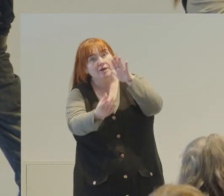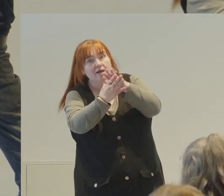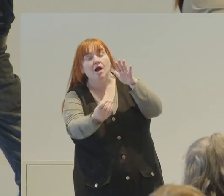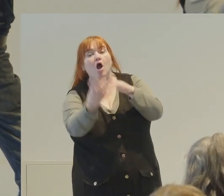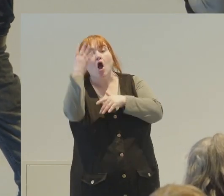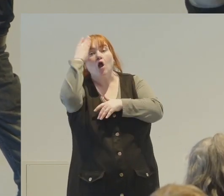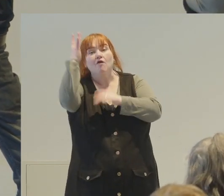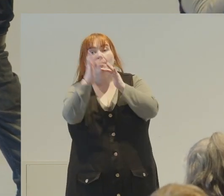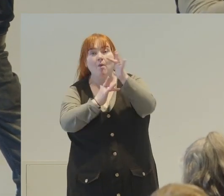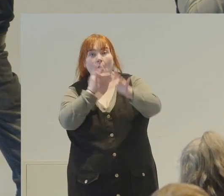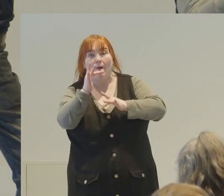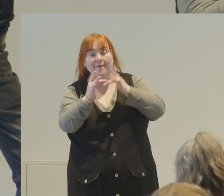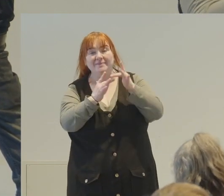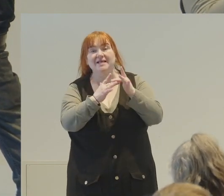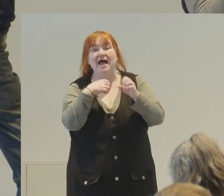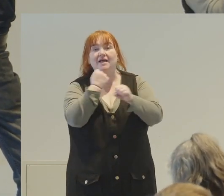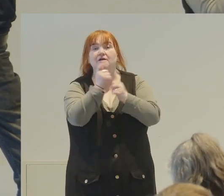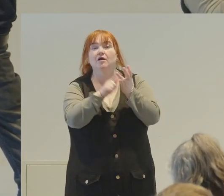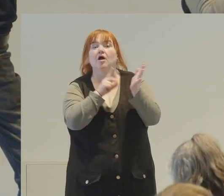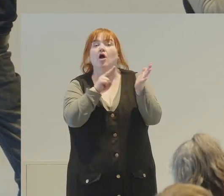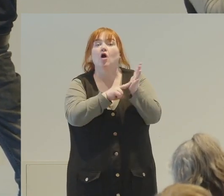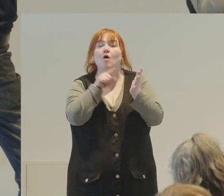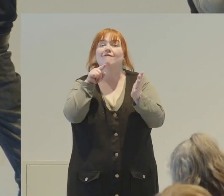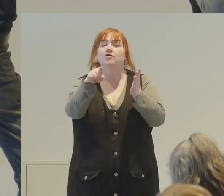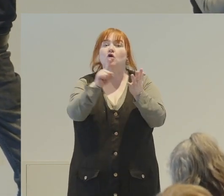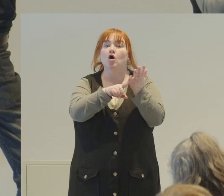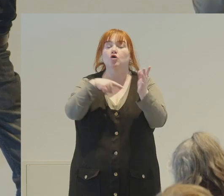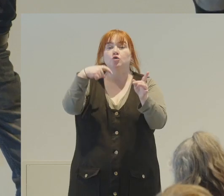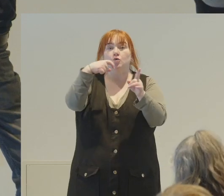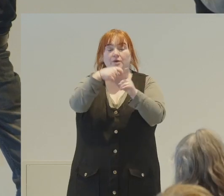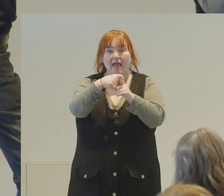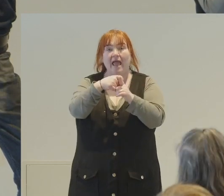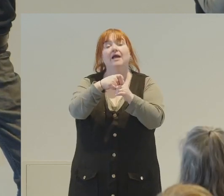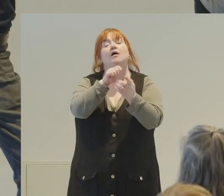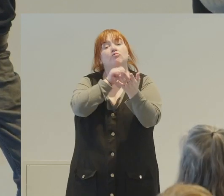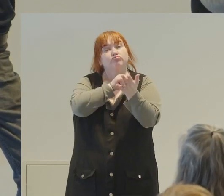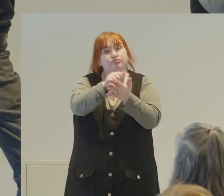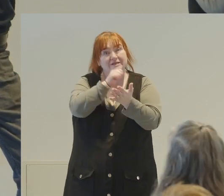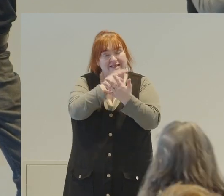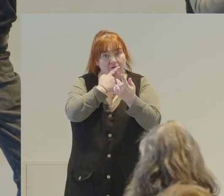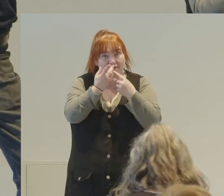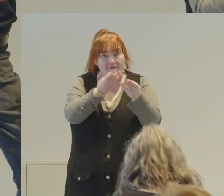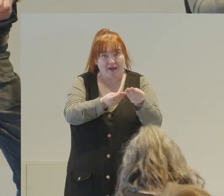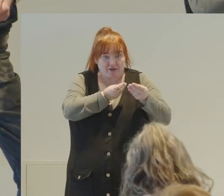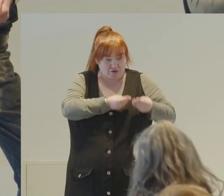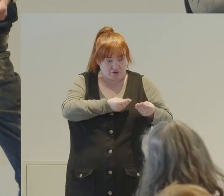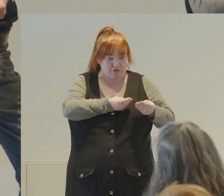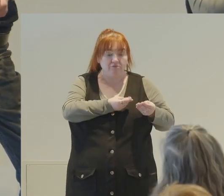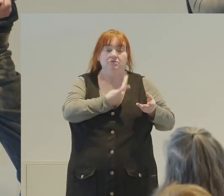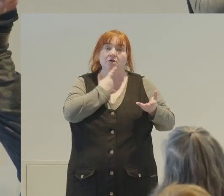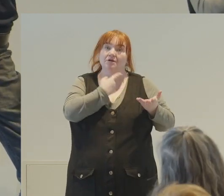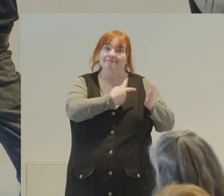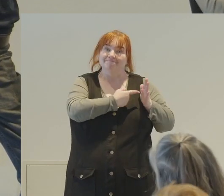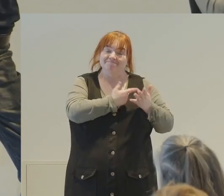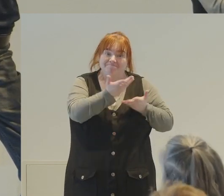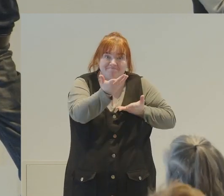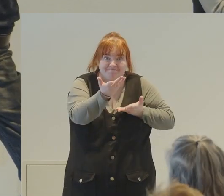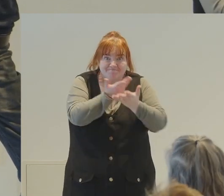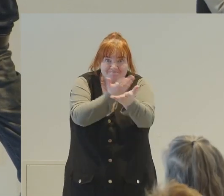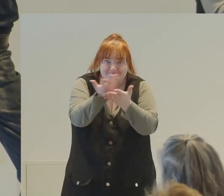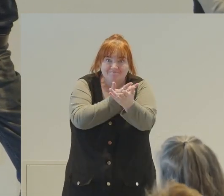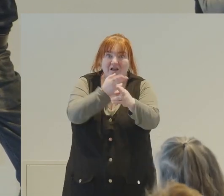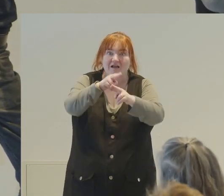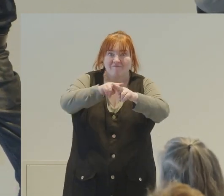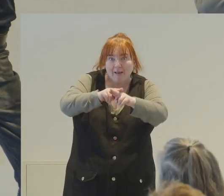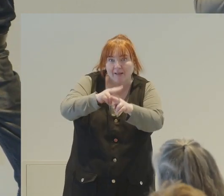gov.uk website, print it out, have a meeting, sit down with those people and say, look, these are the guidelines. I understand you're